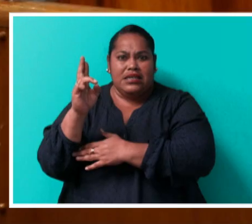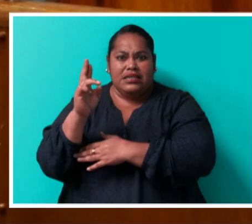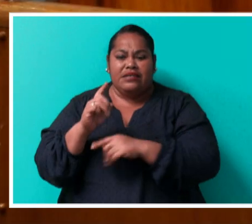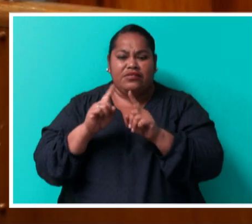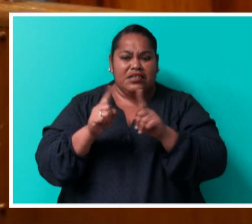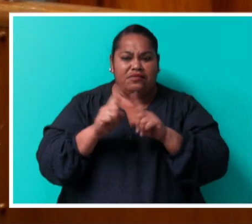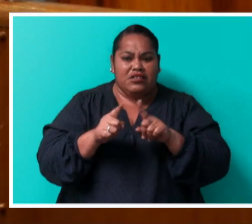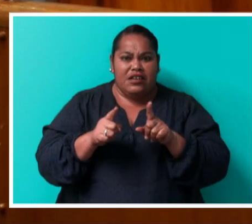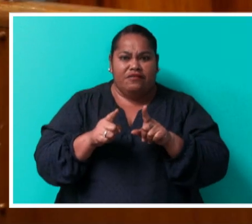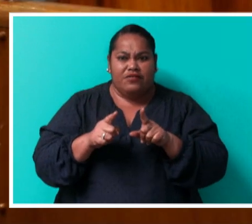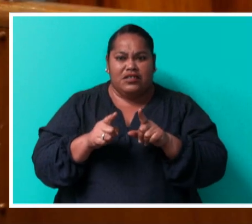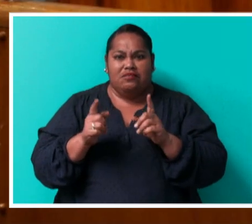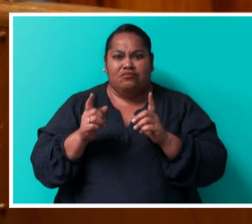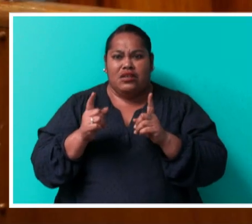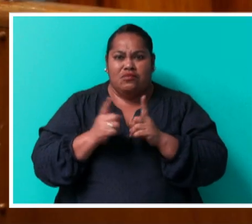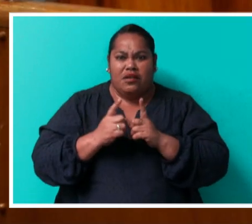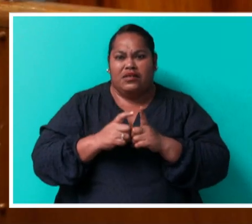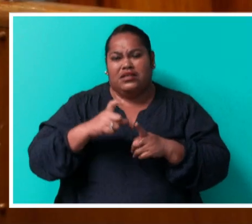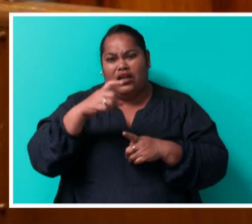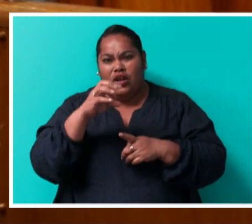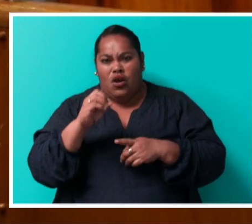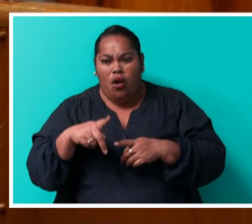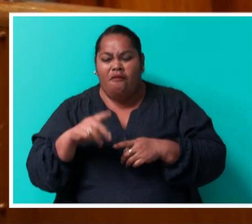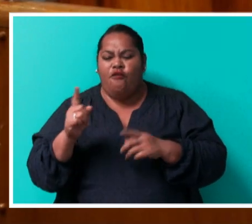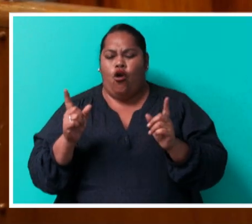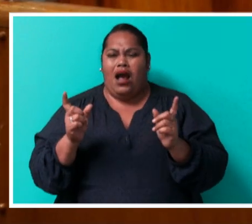the Conference of Parties, COP, on climate change.